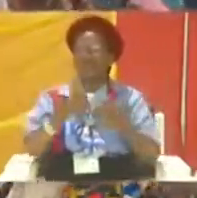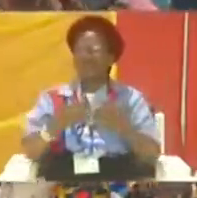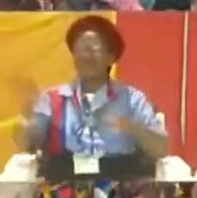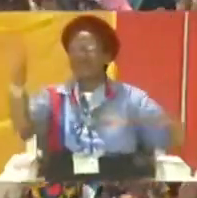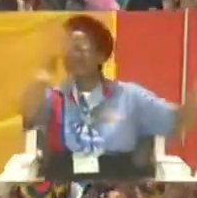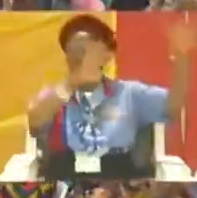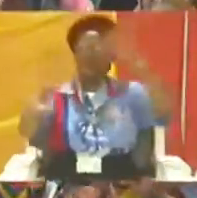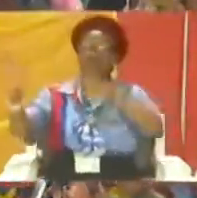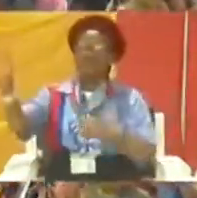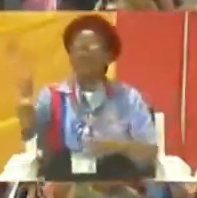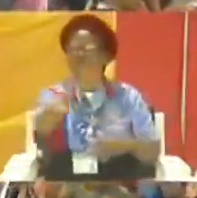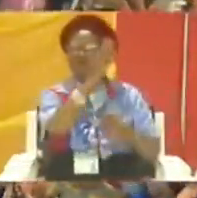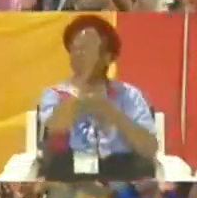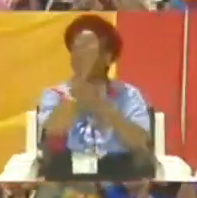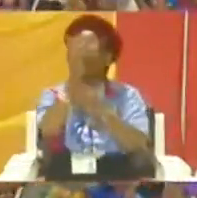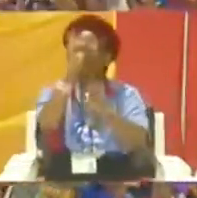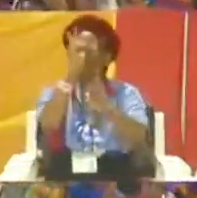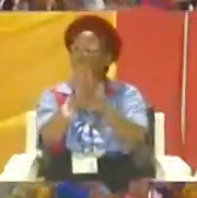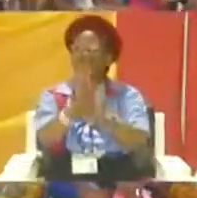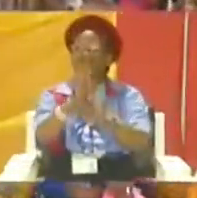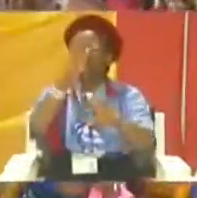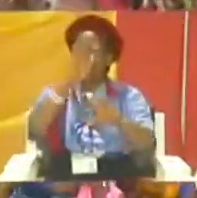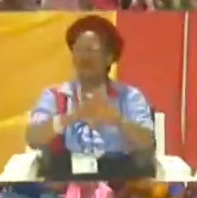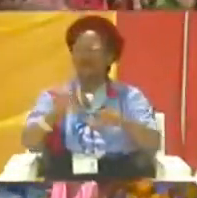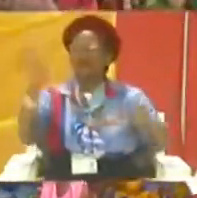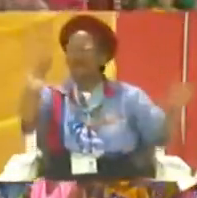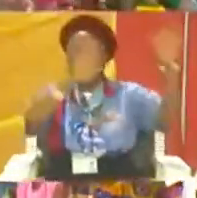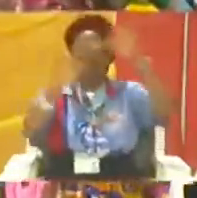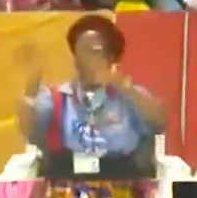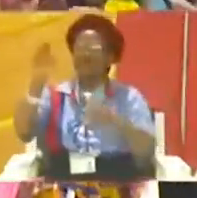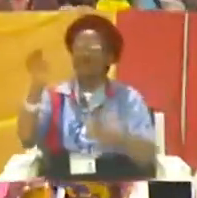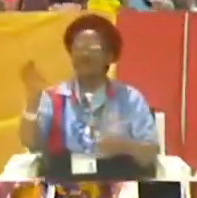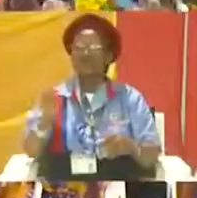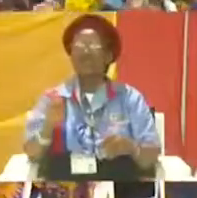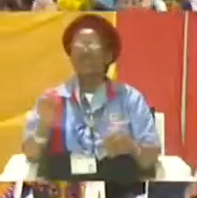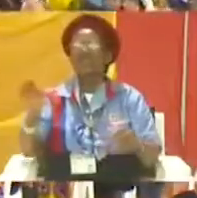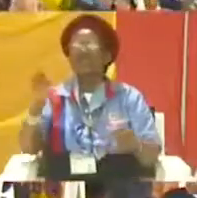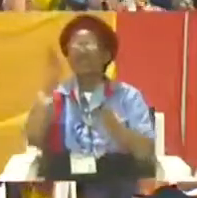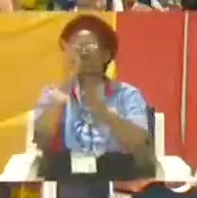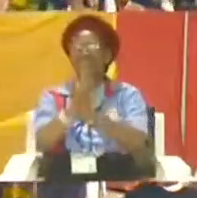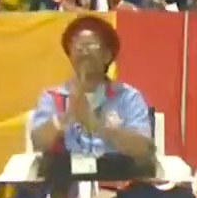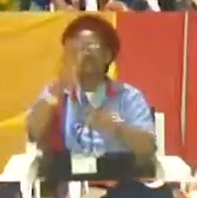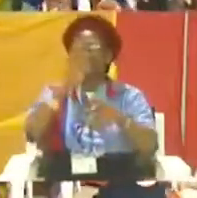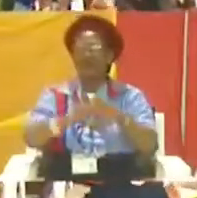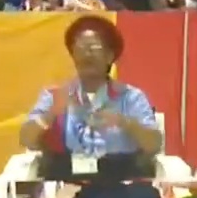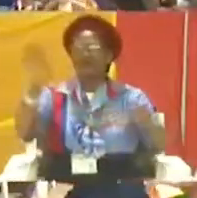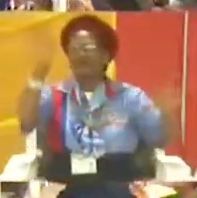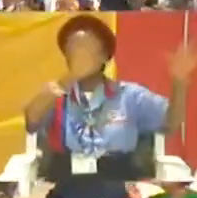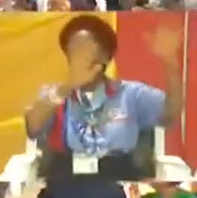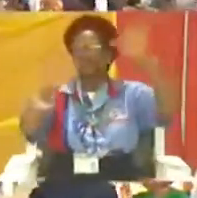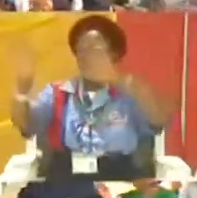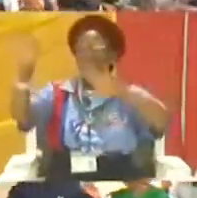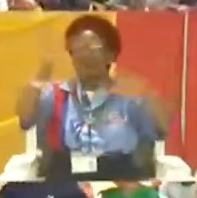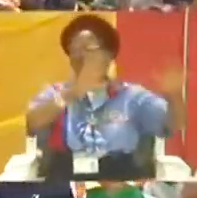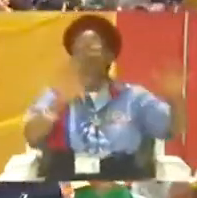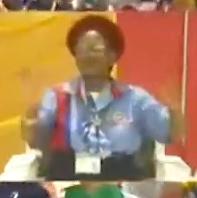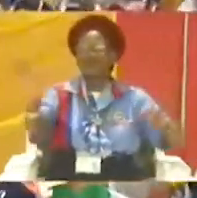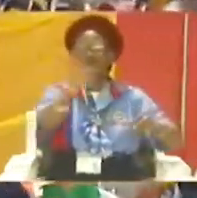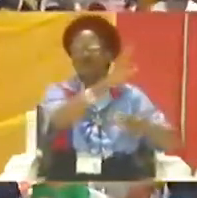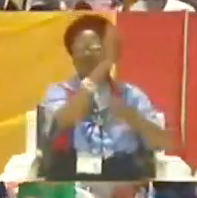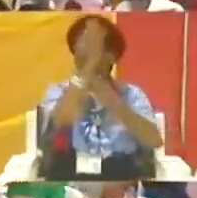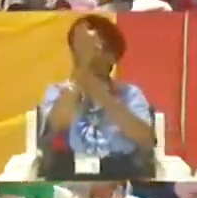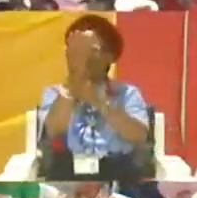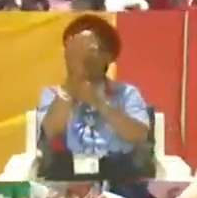Just keep on waving. Keep waving. Keep